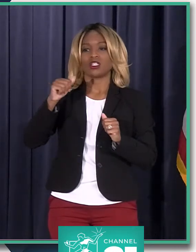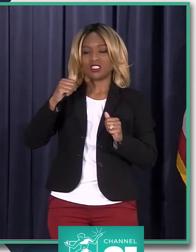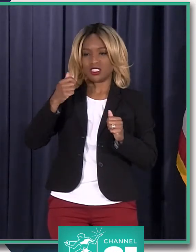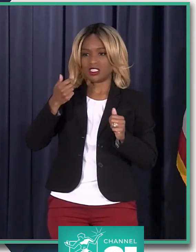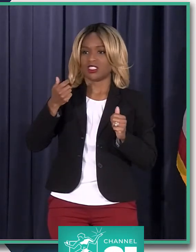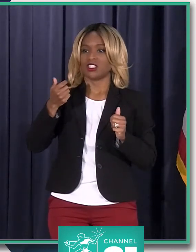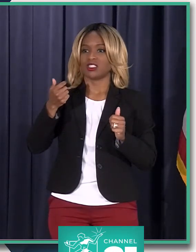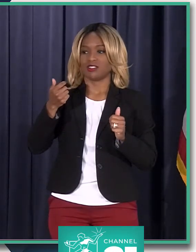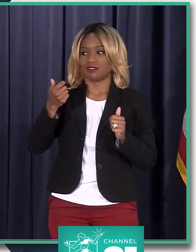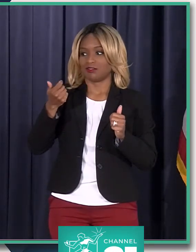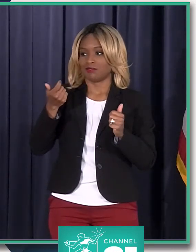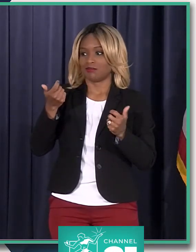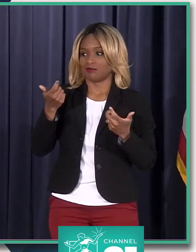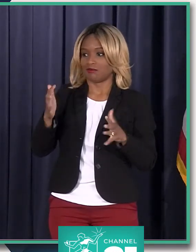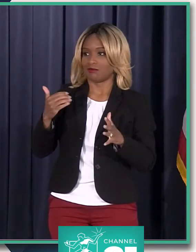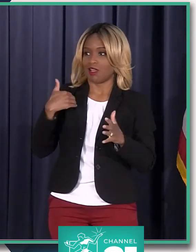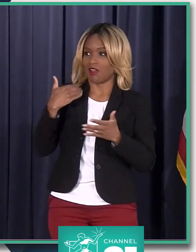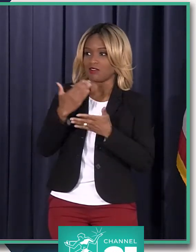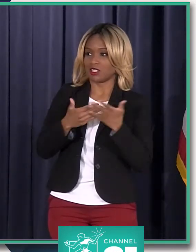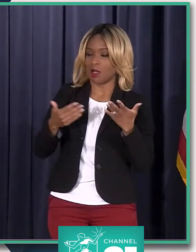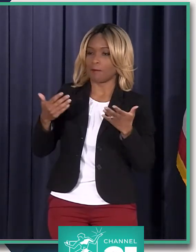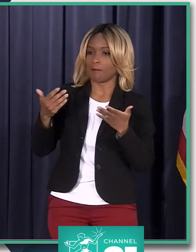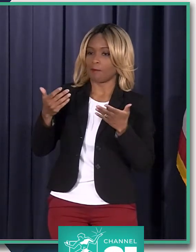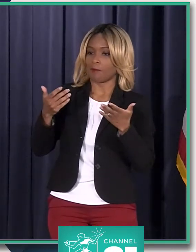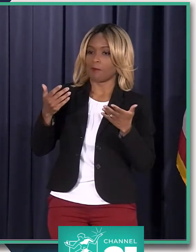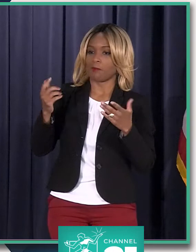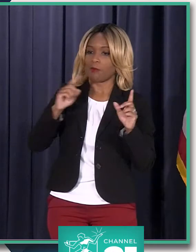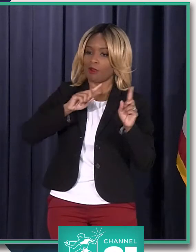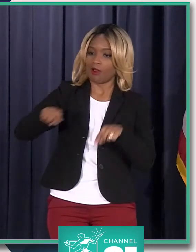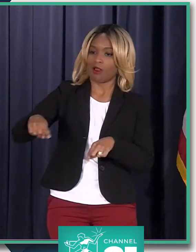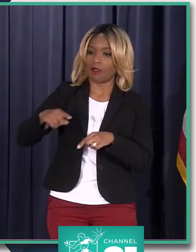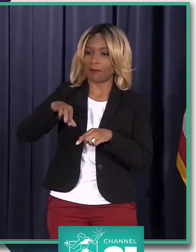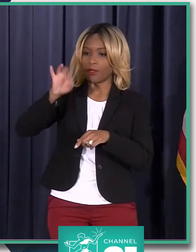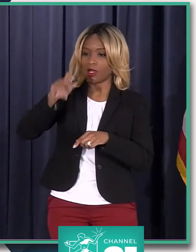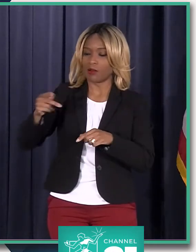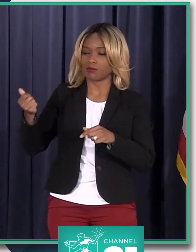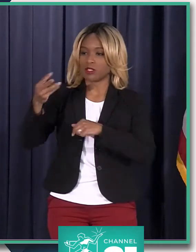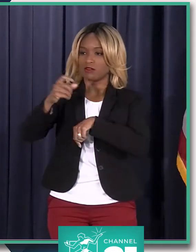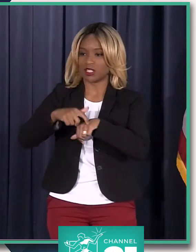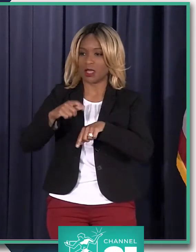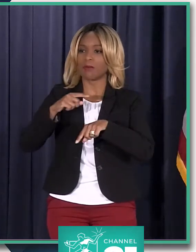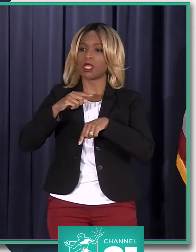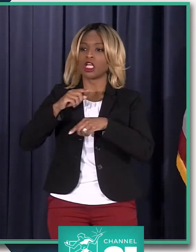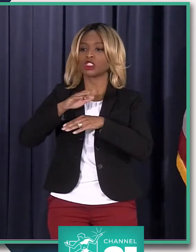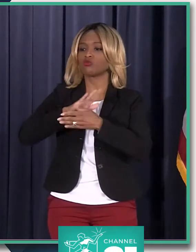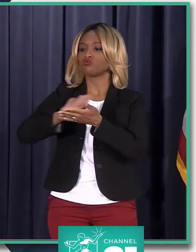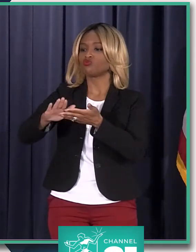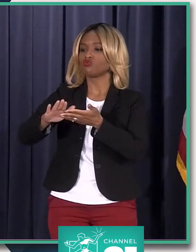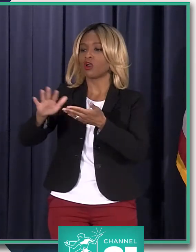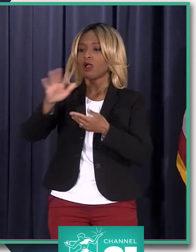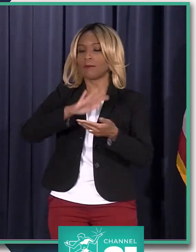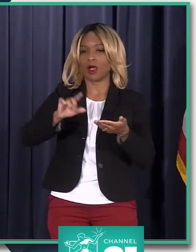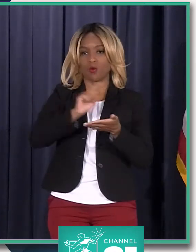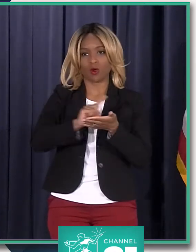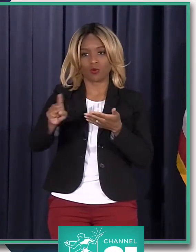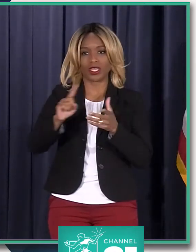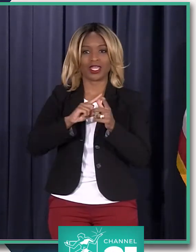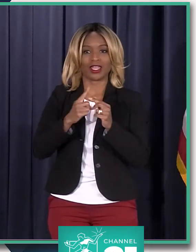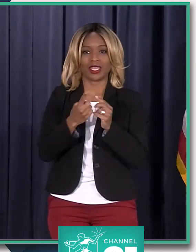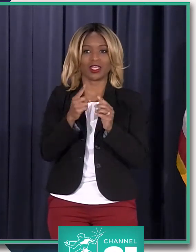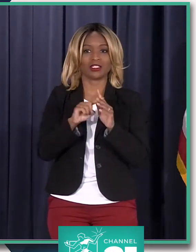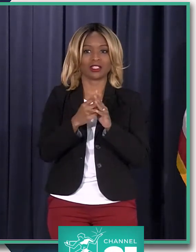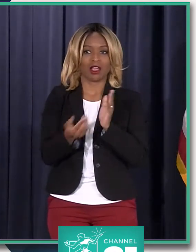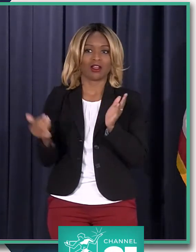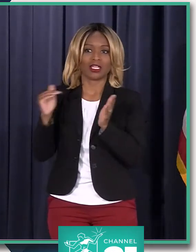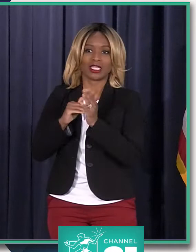up quite a few times, and it's clear for about a week, and then dumping starts all over again. So